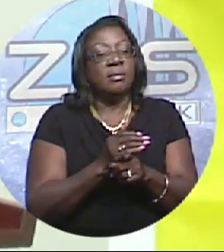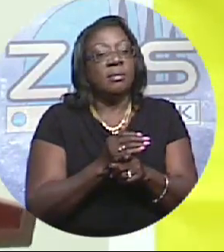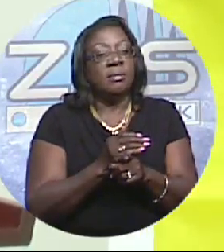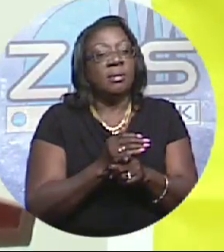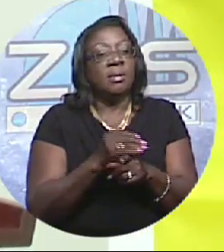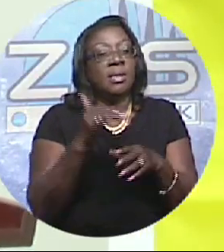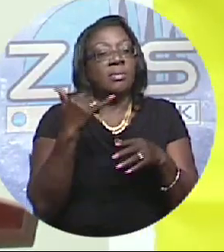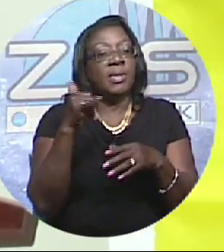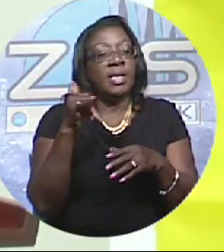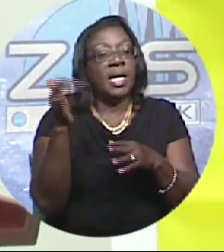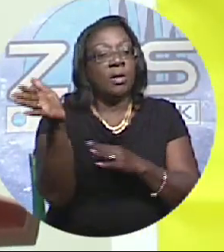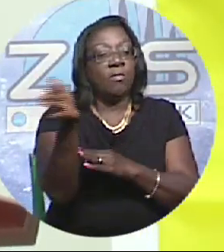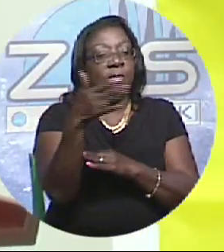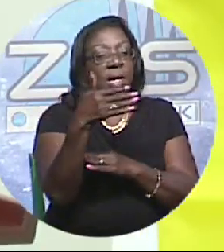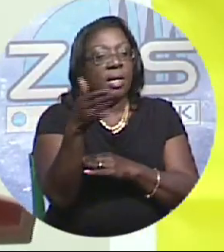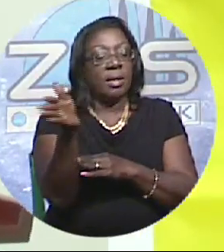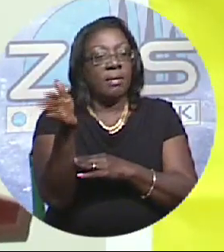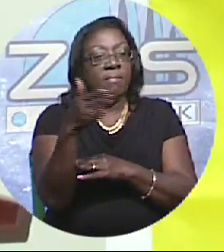yellow flag.